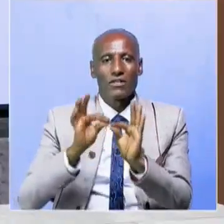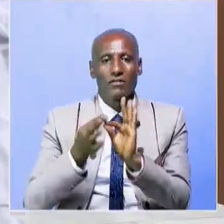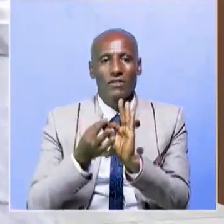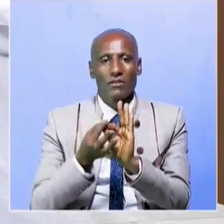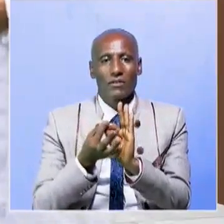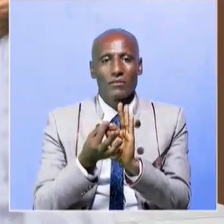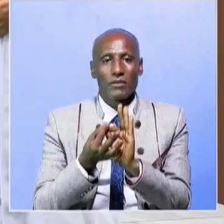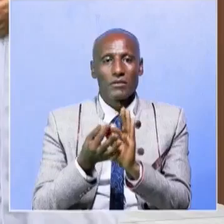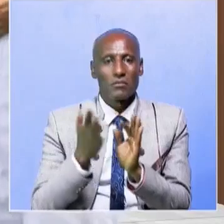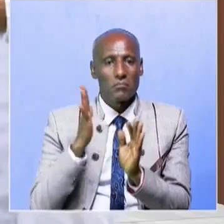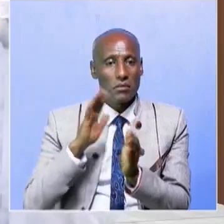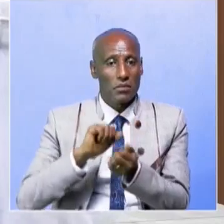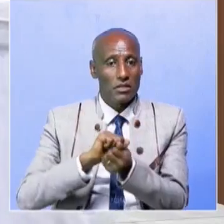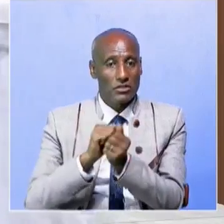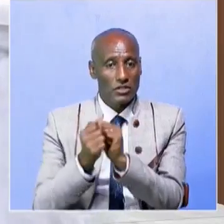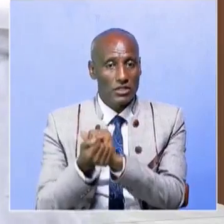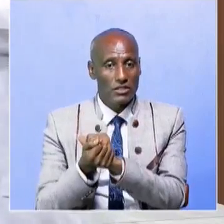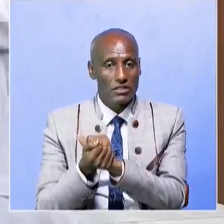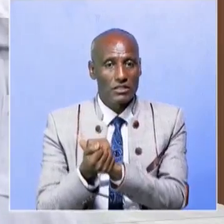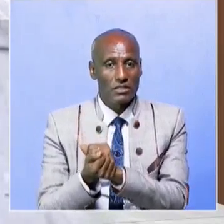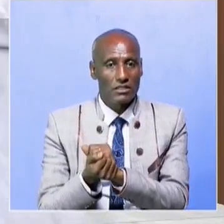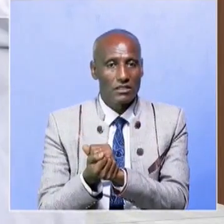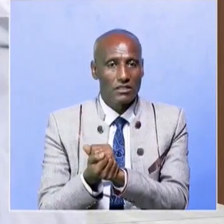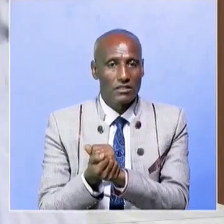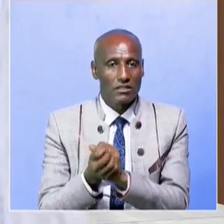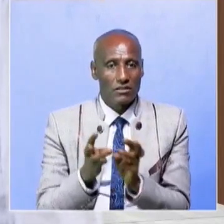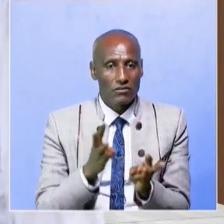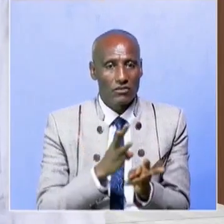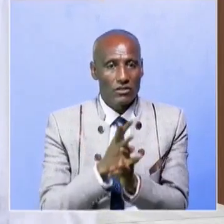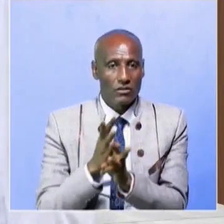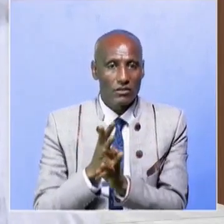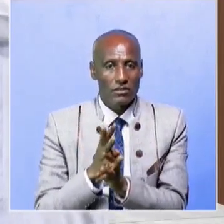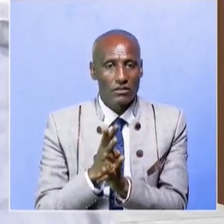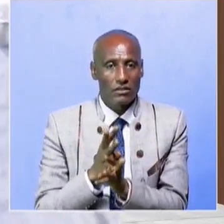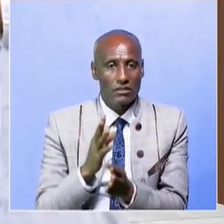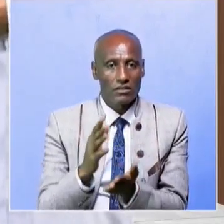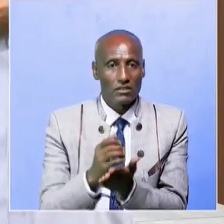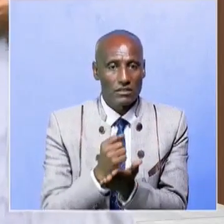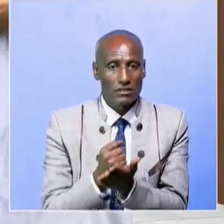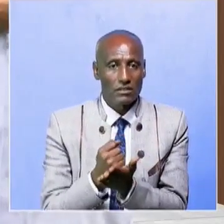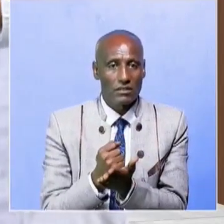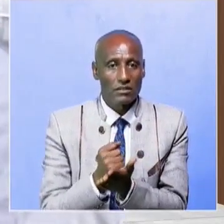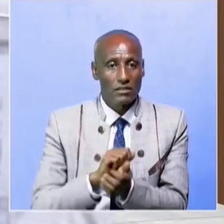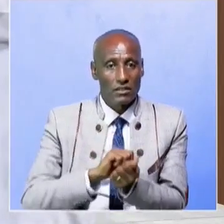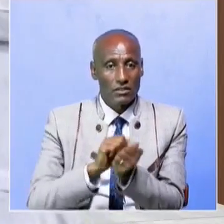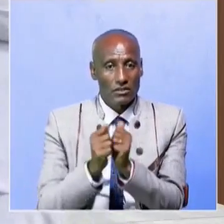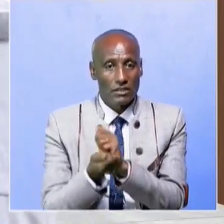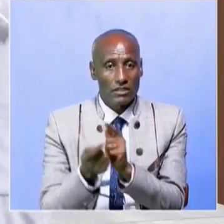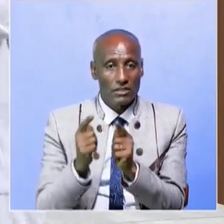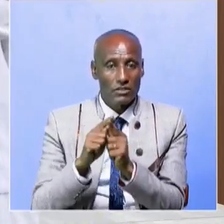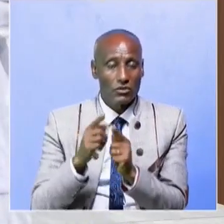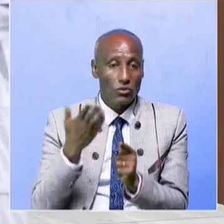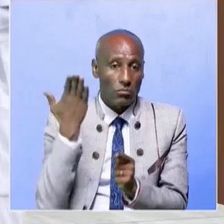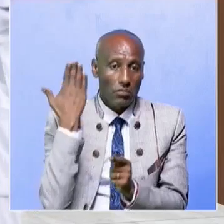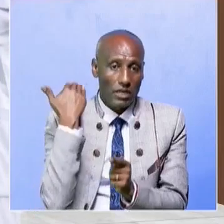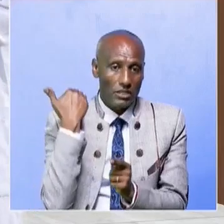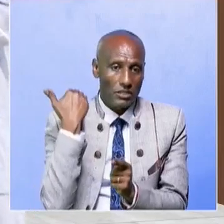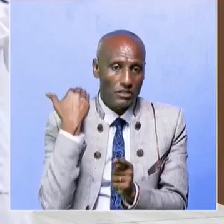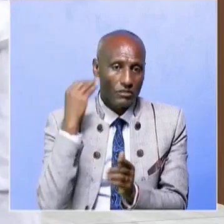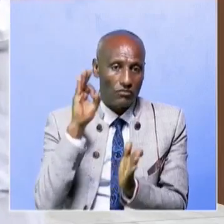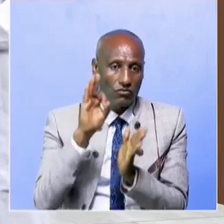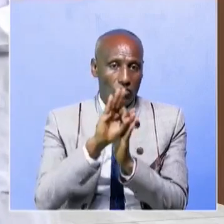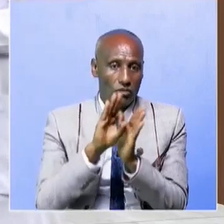be changed in their ways. For example, some may be changed to its past